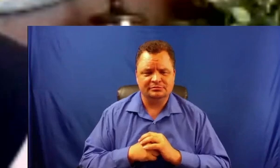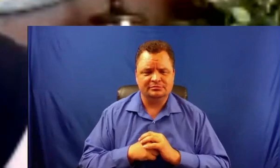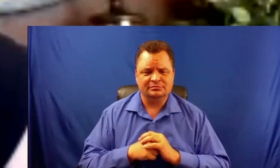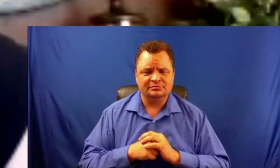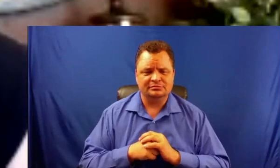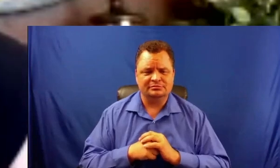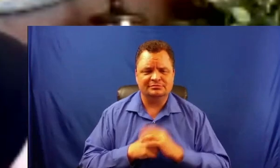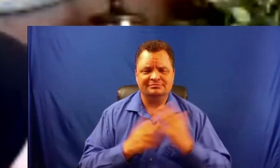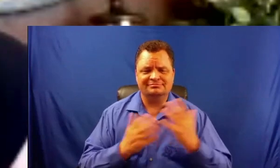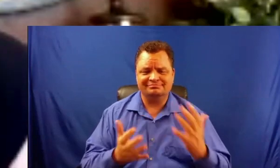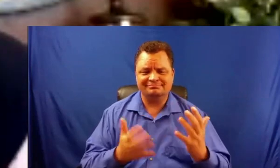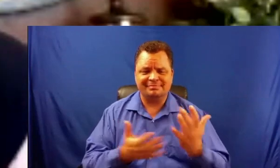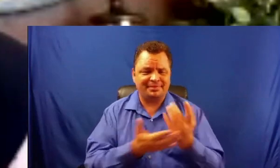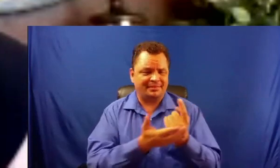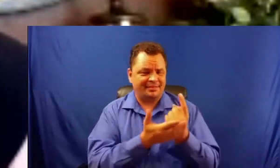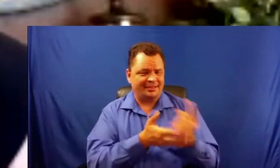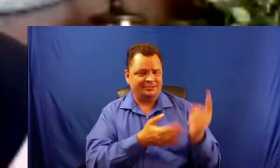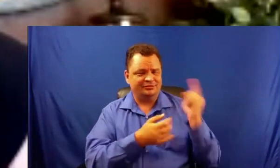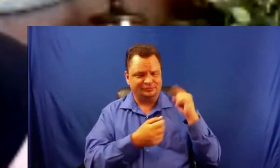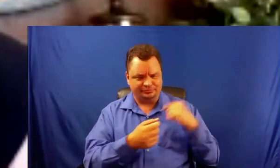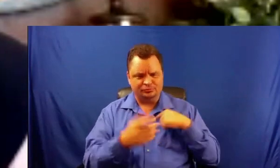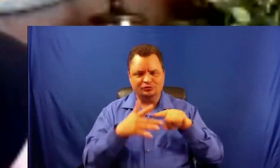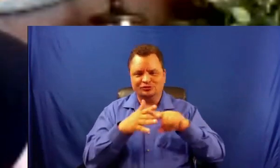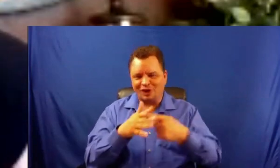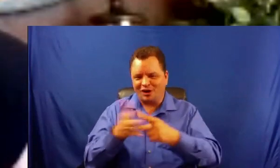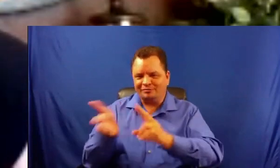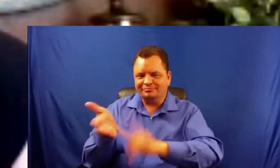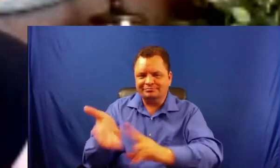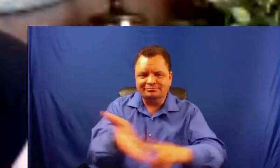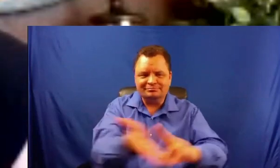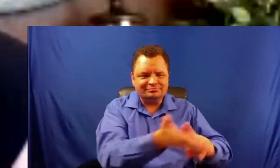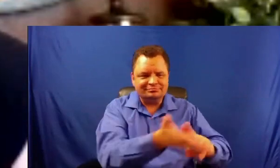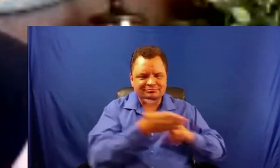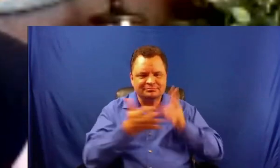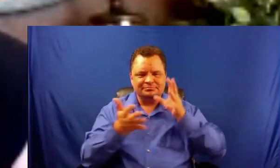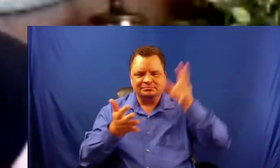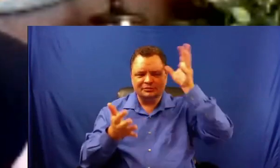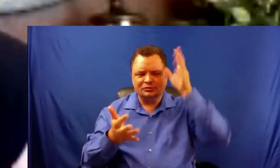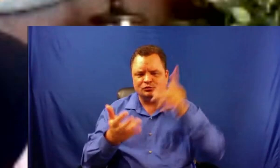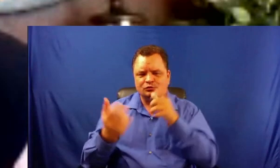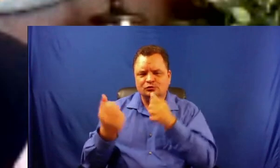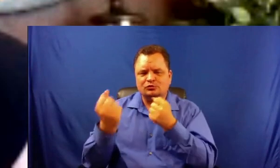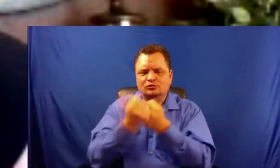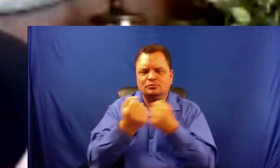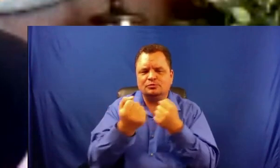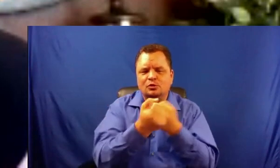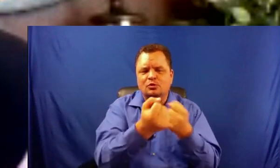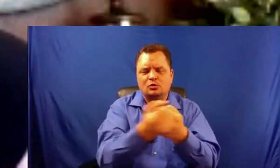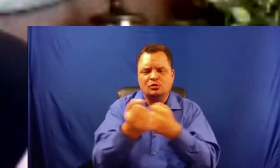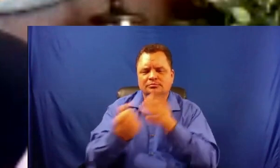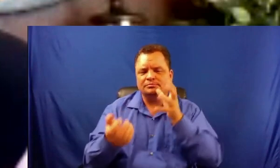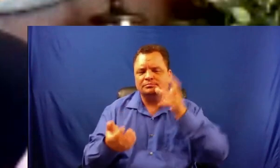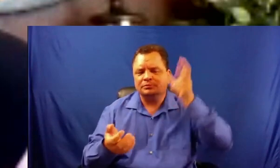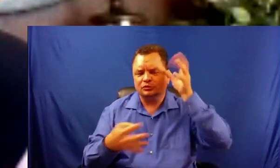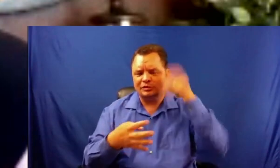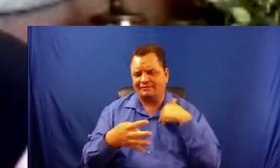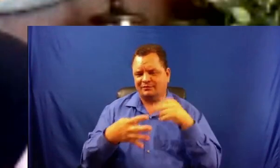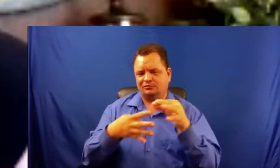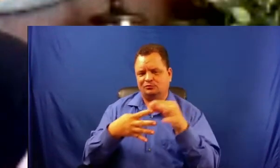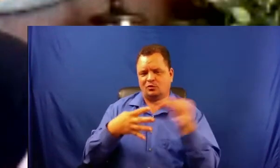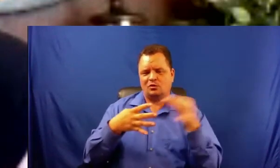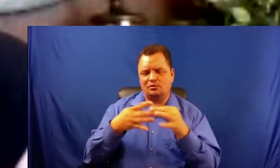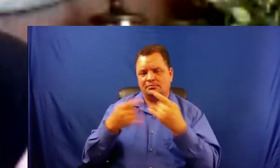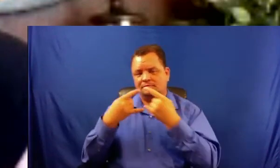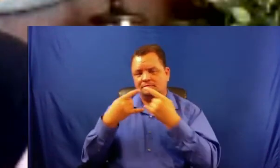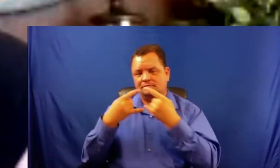gather signatures from parents who support the current policy of parent choice when it comes to masking our children. As of this morning, we've